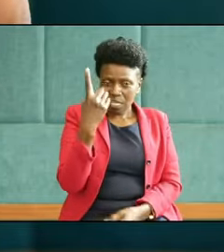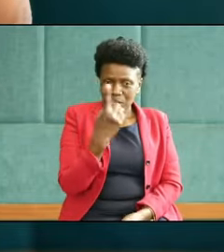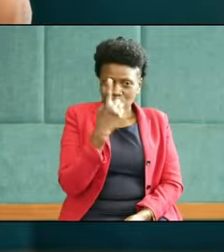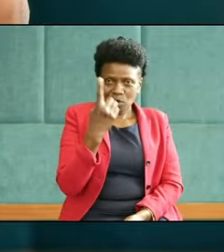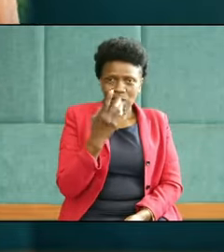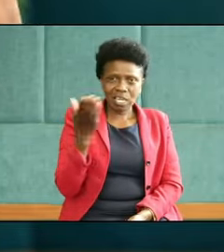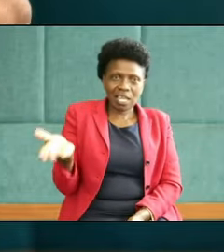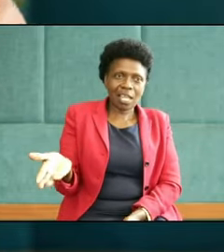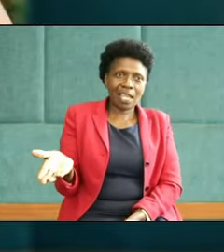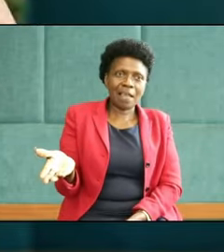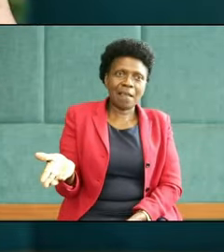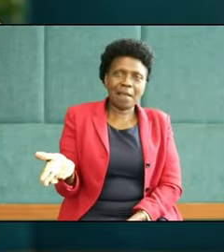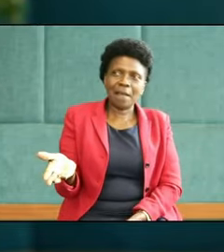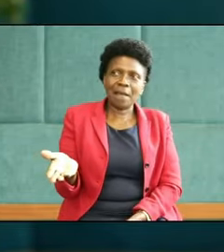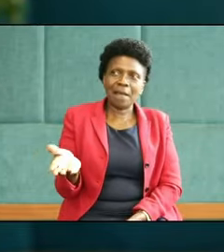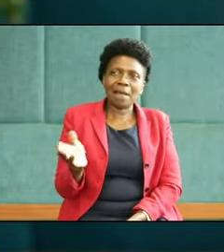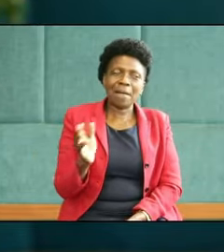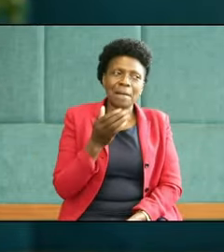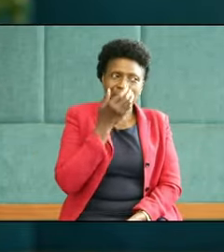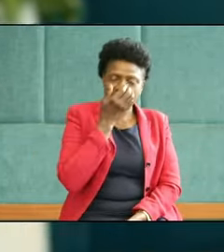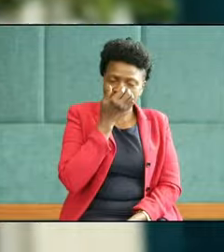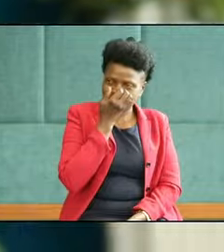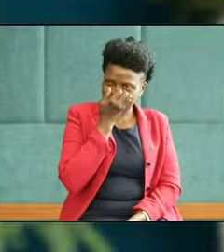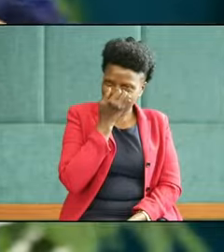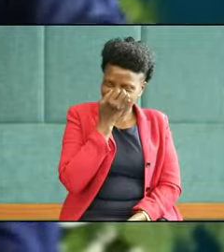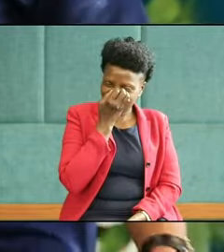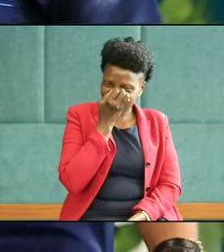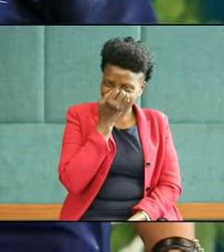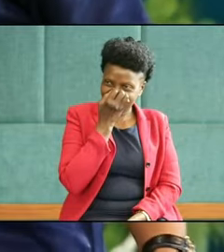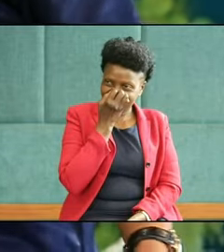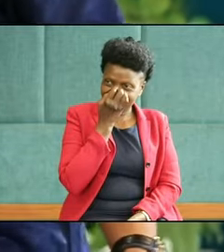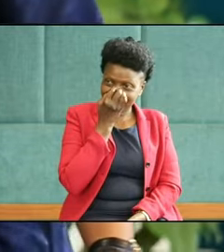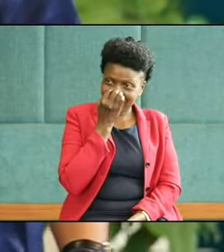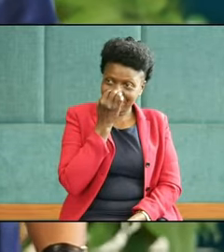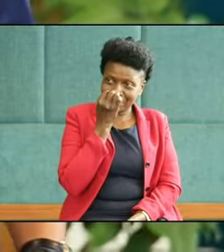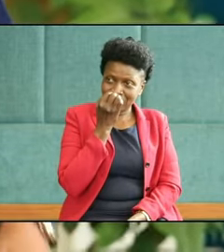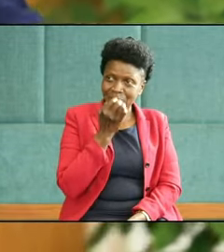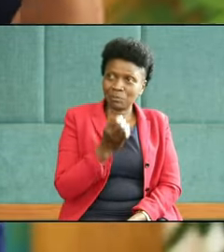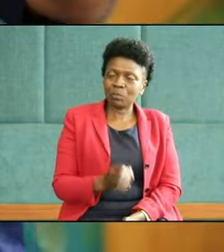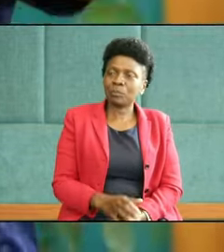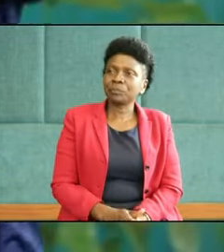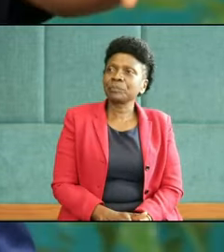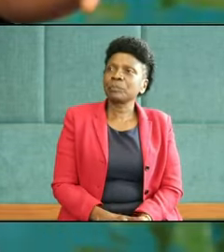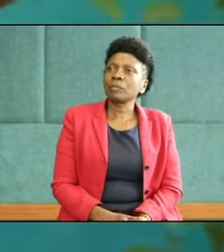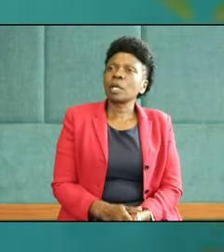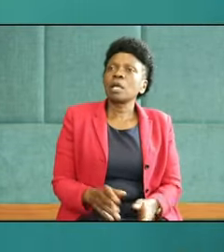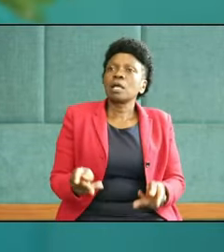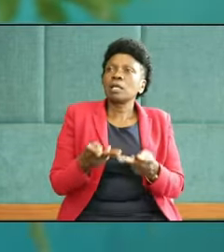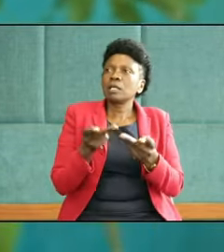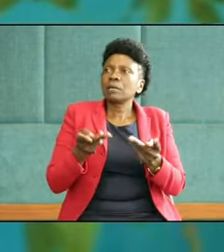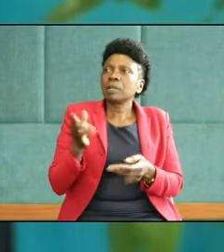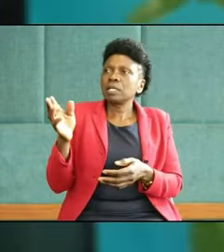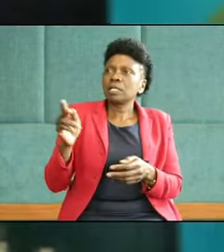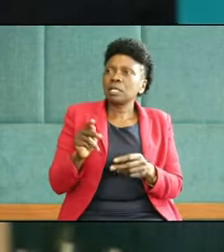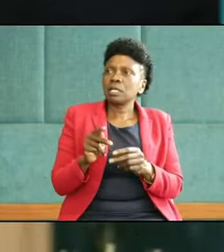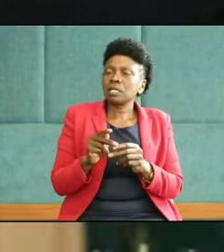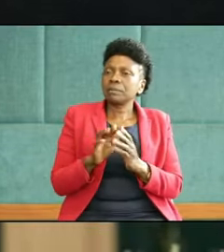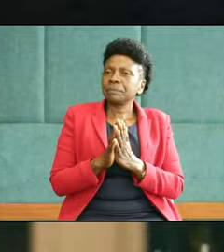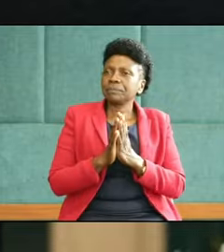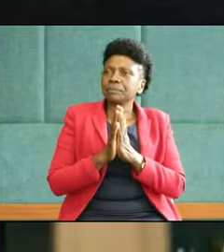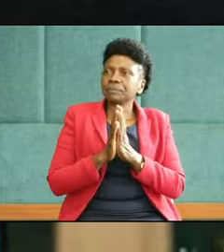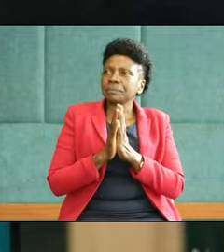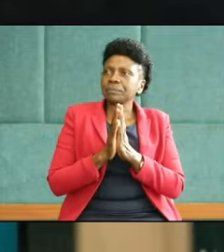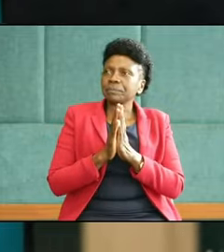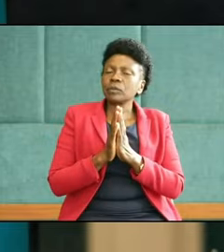mind is working. My food is solid. And you see the way I'm preaching this? It's not just the Holy Spirit. The place I slept was good. The food was good.